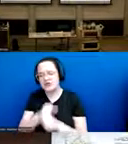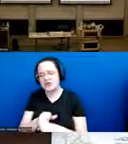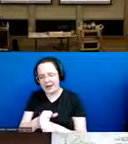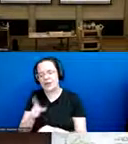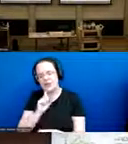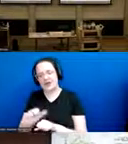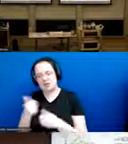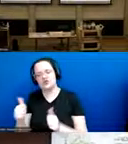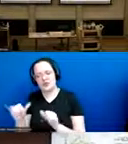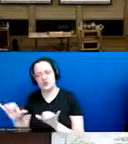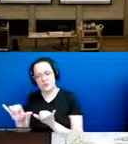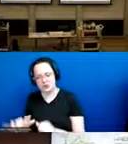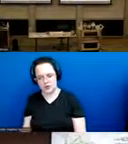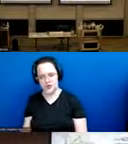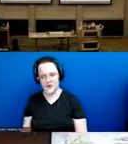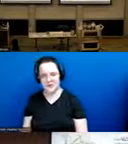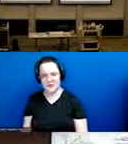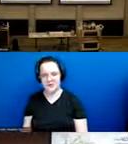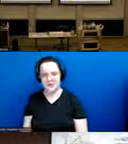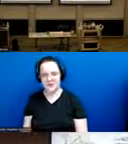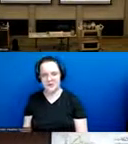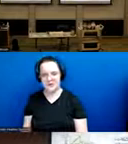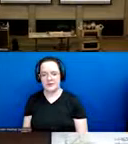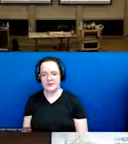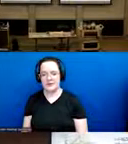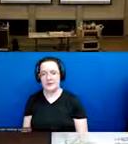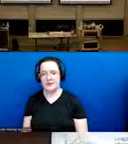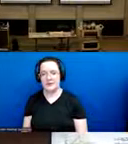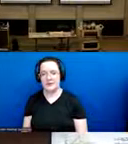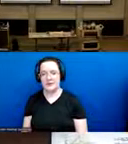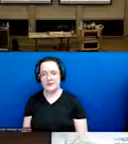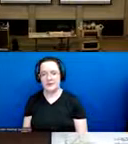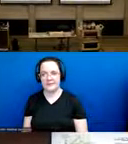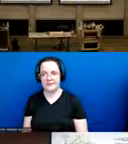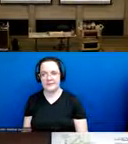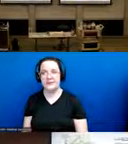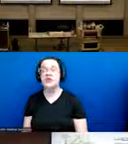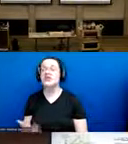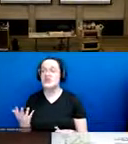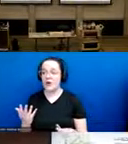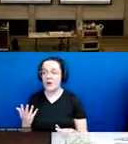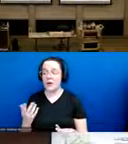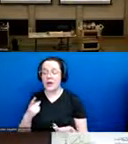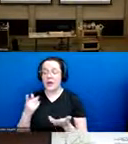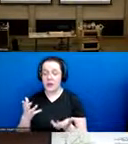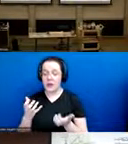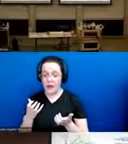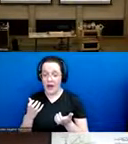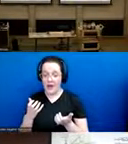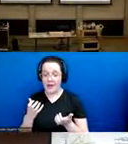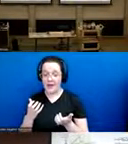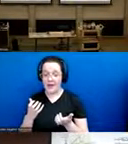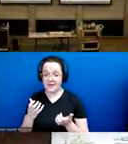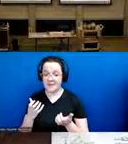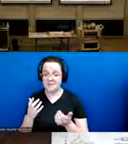So if you now interfere, for example, it says there are 4 and 1, right? What you want is that then by